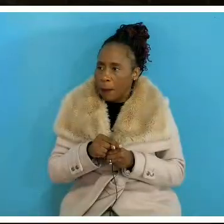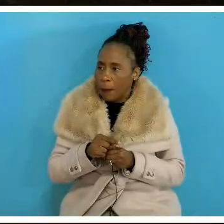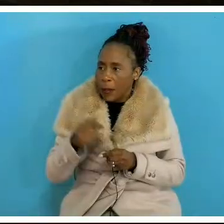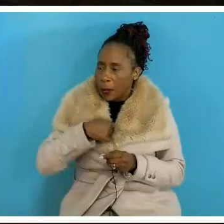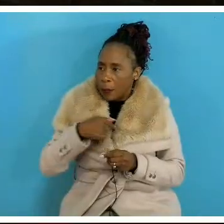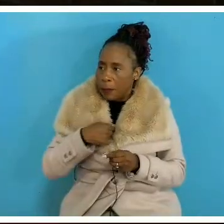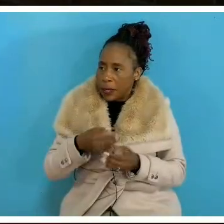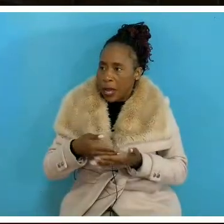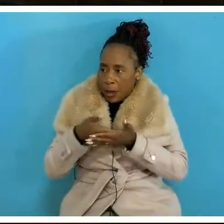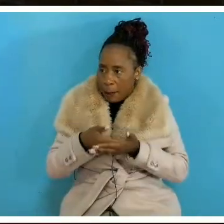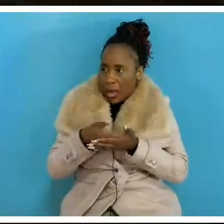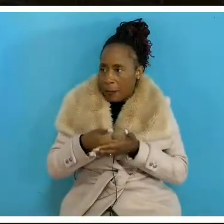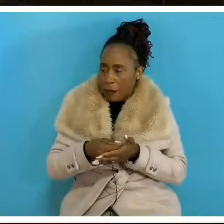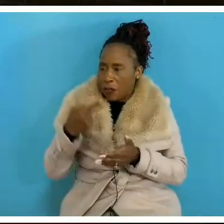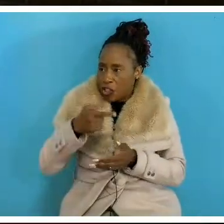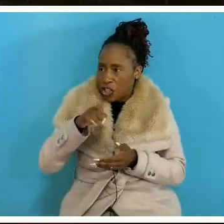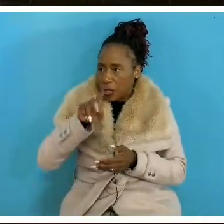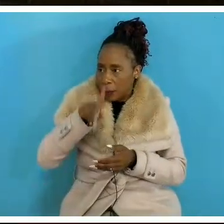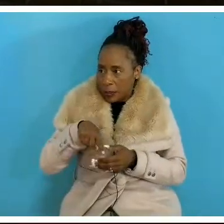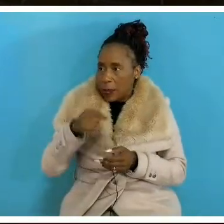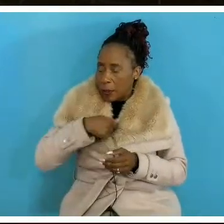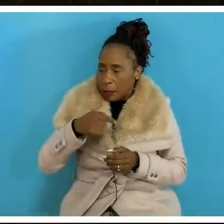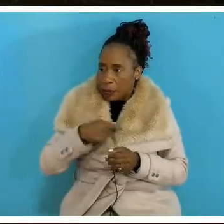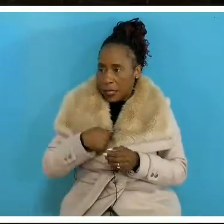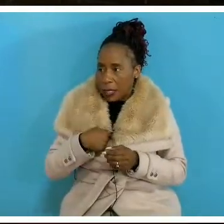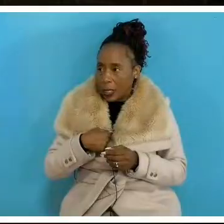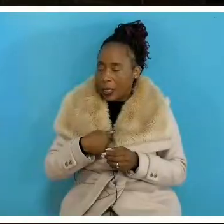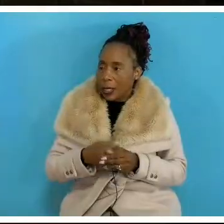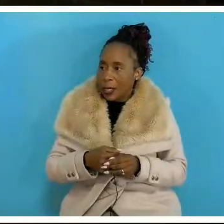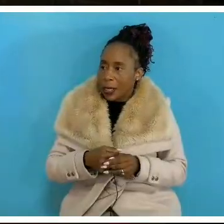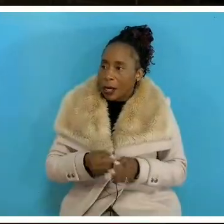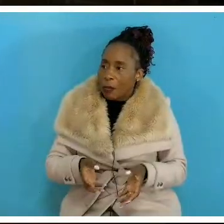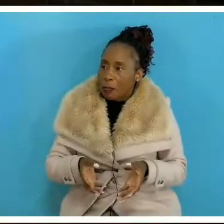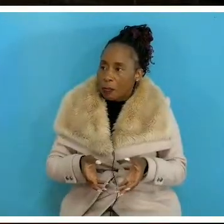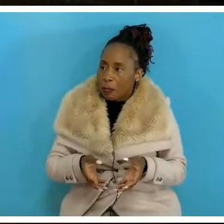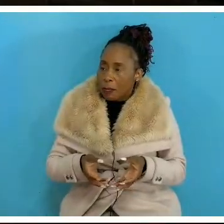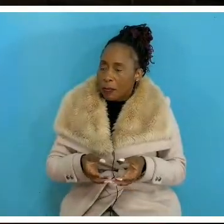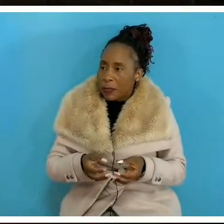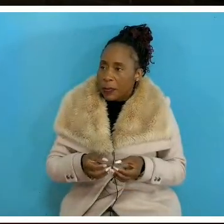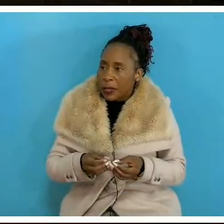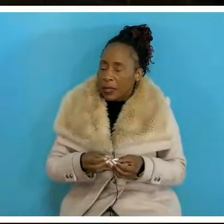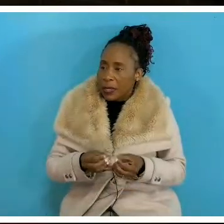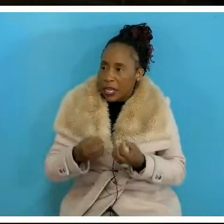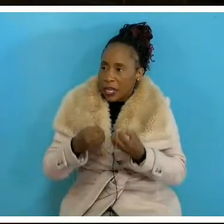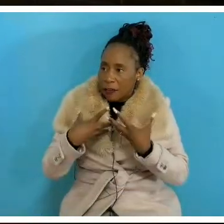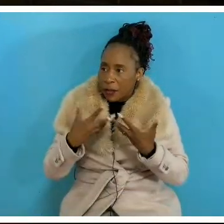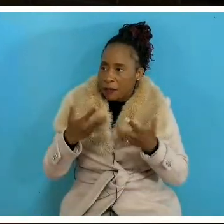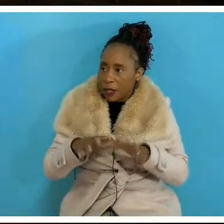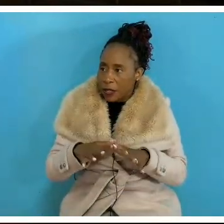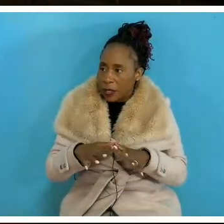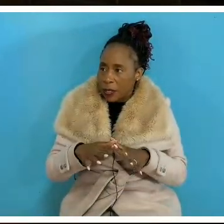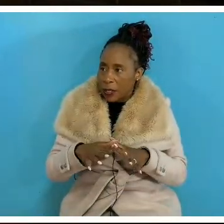GEP, Gauteng Propeller. They sponsored me